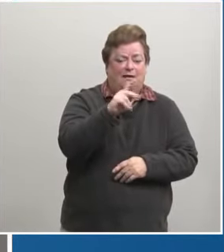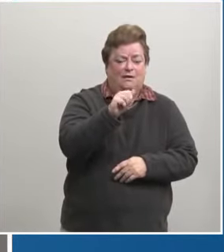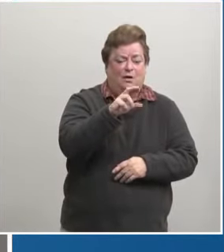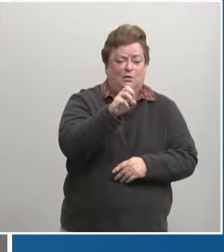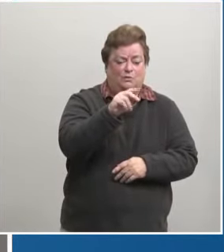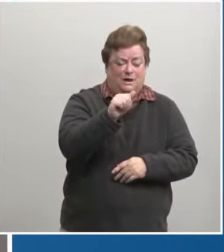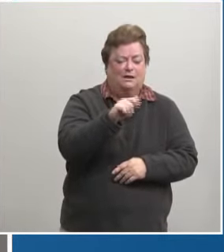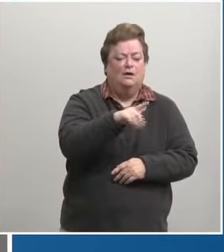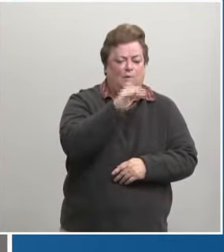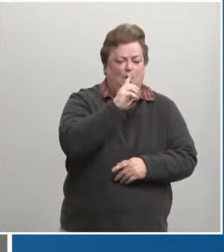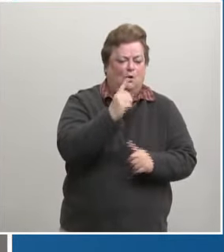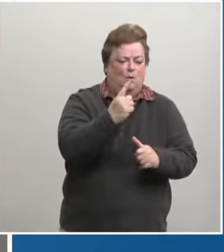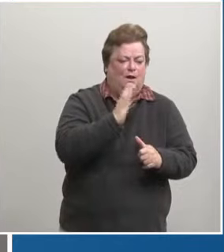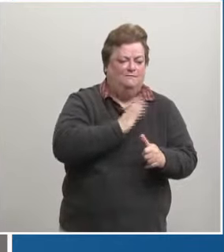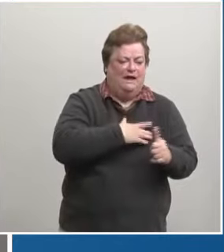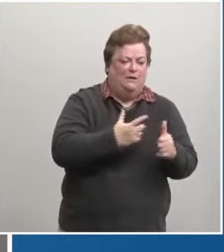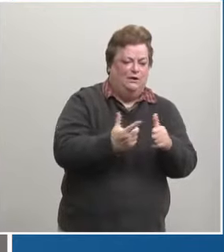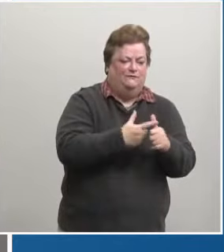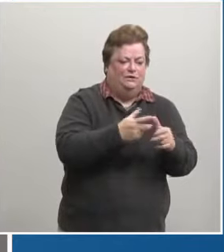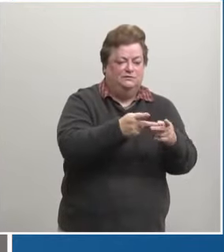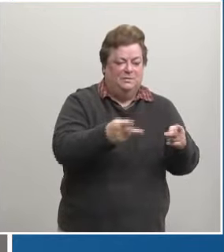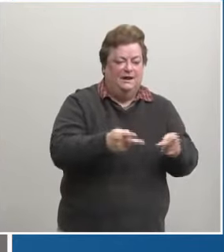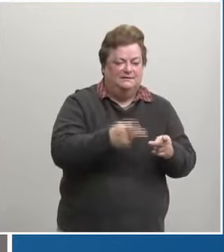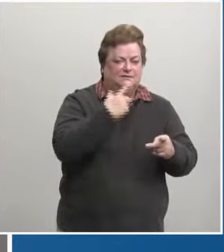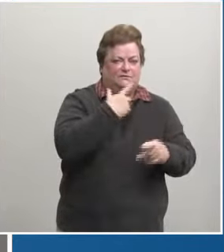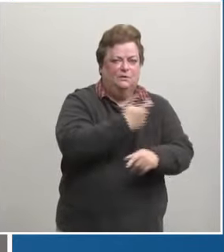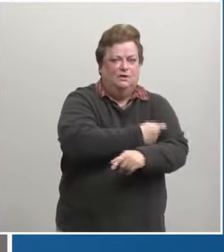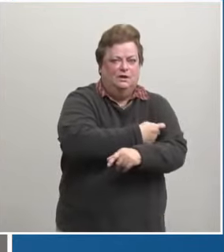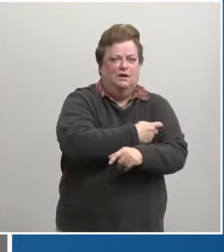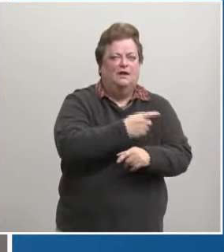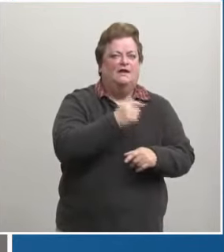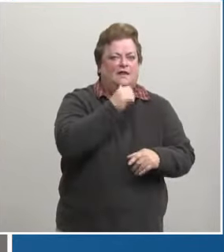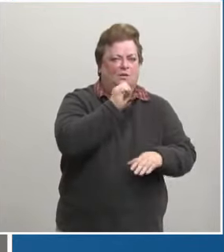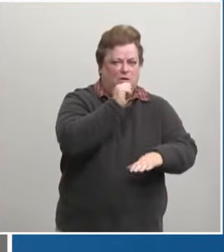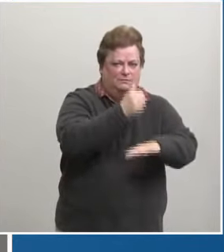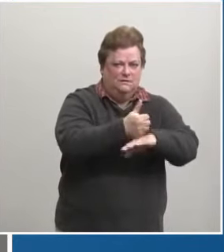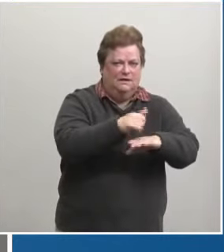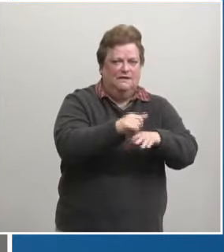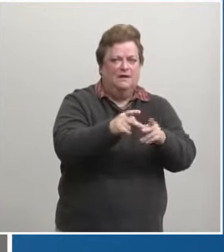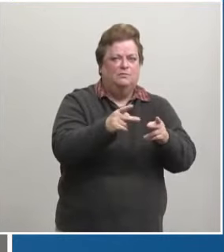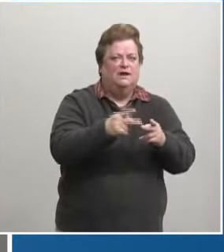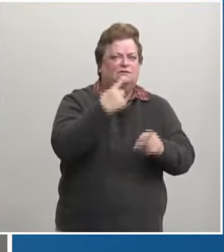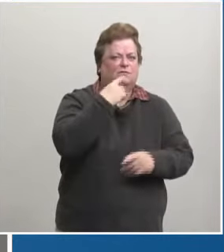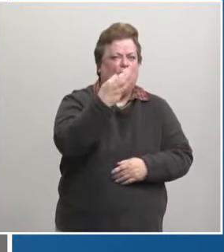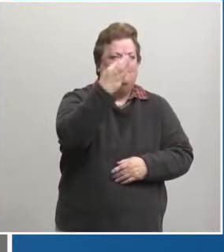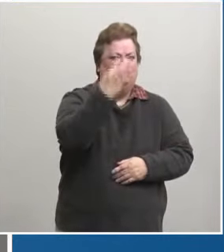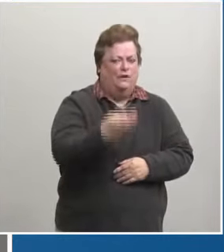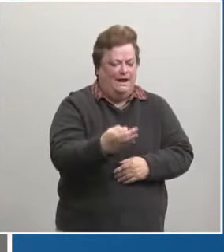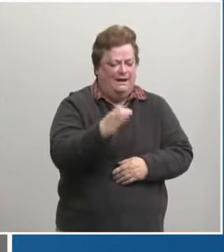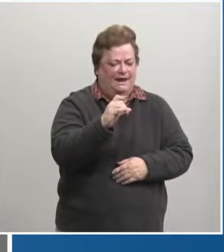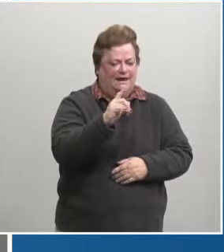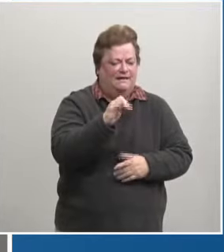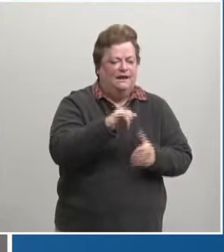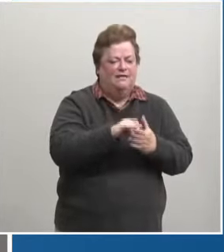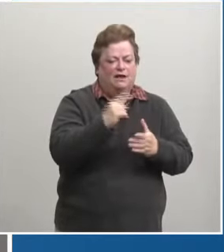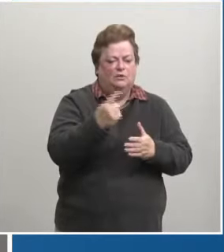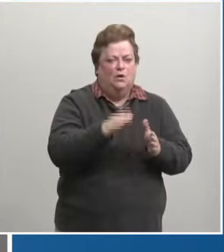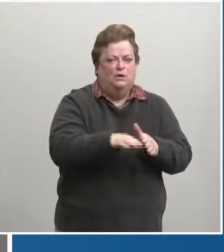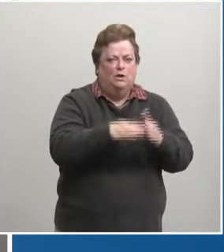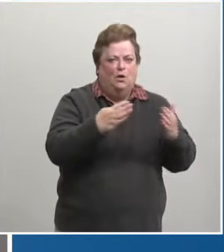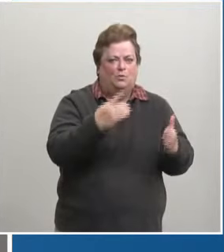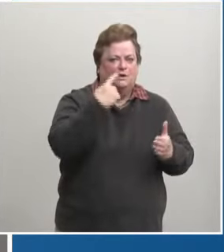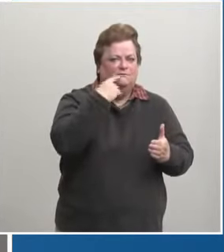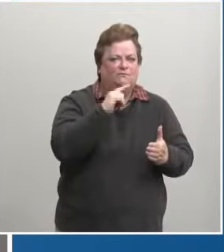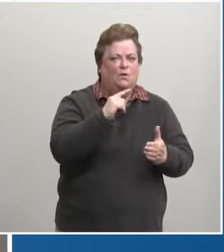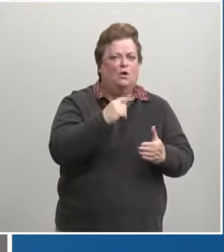our first clinic locations. It will serve as a site for a Friday clinic that is open only to